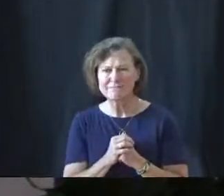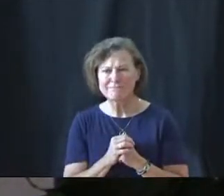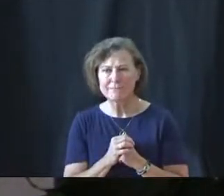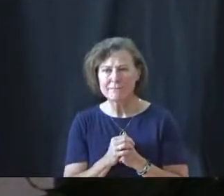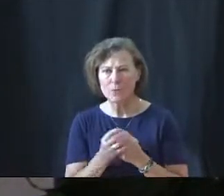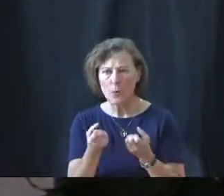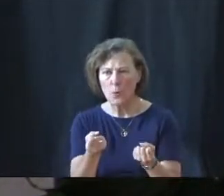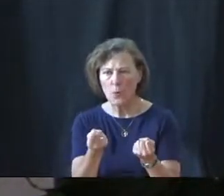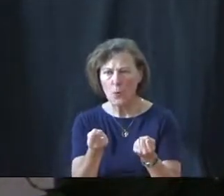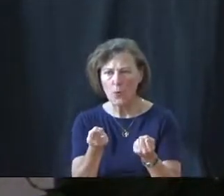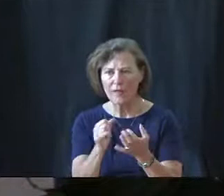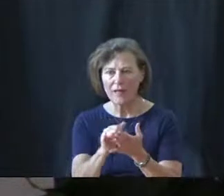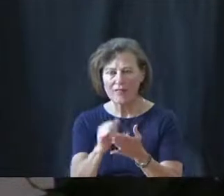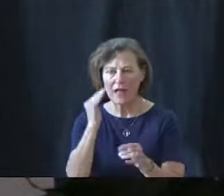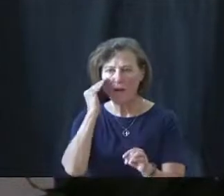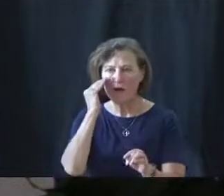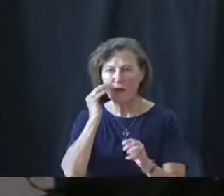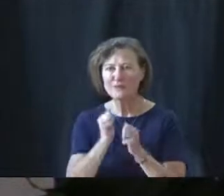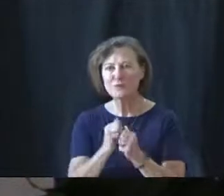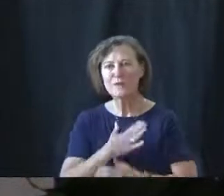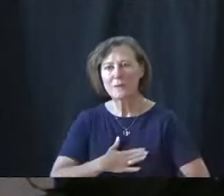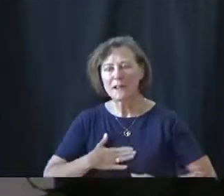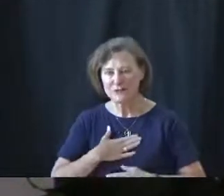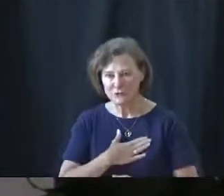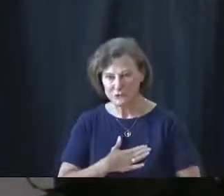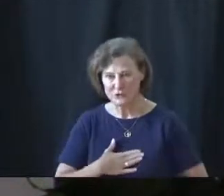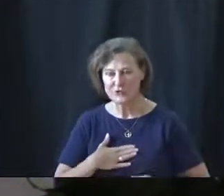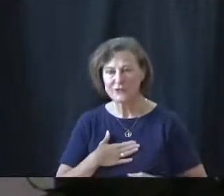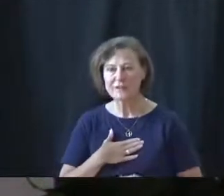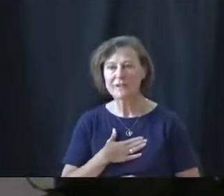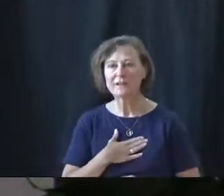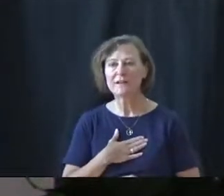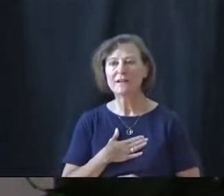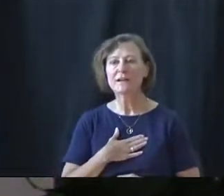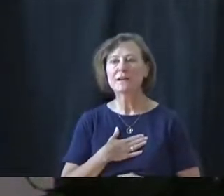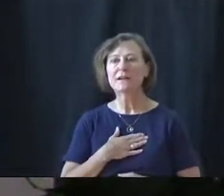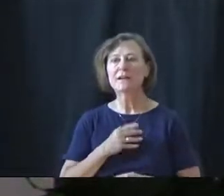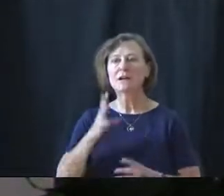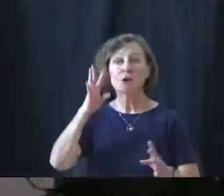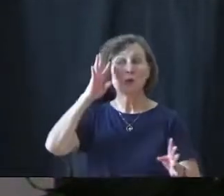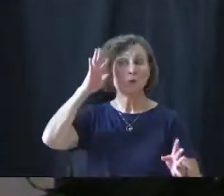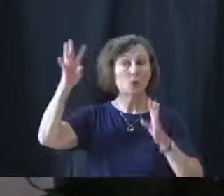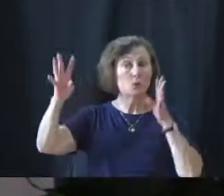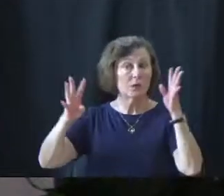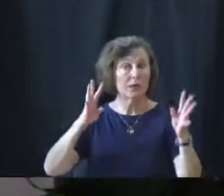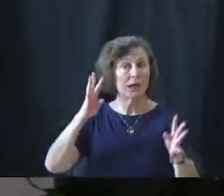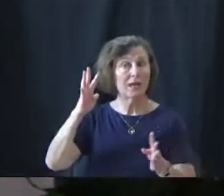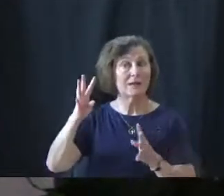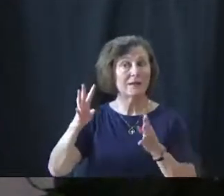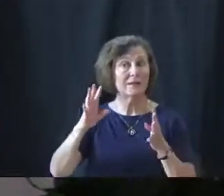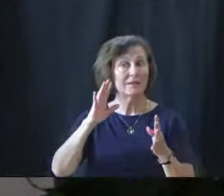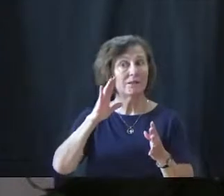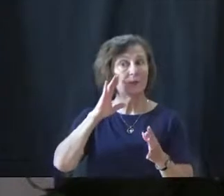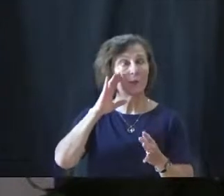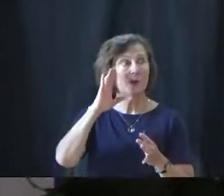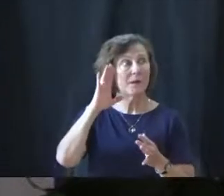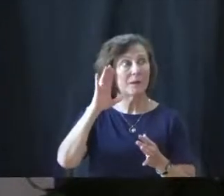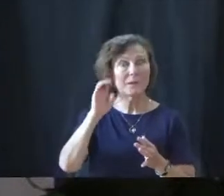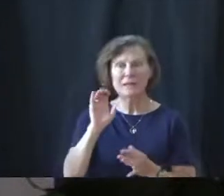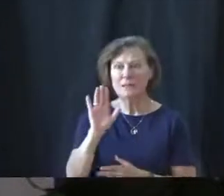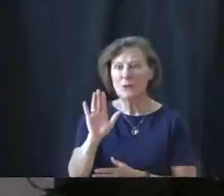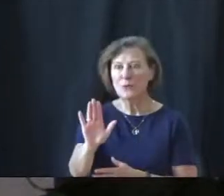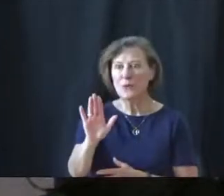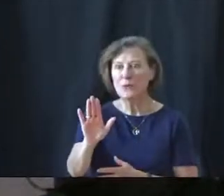Hold to that knowledge with pleasure, and the creative will be your winds.